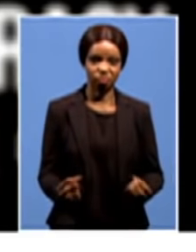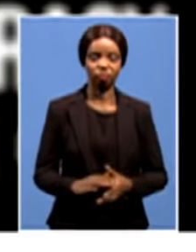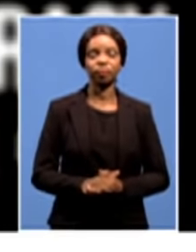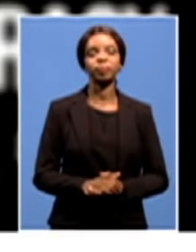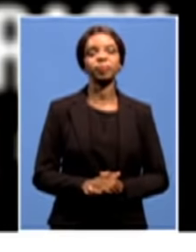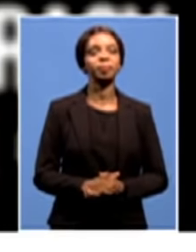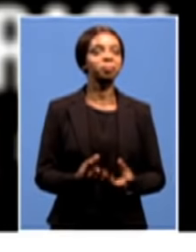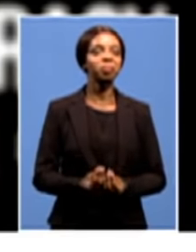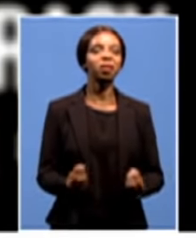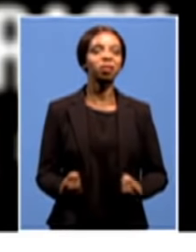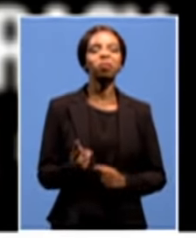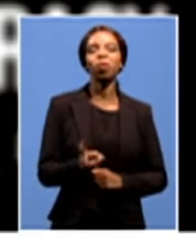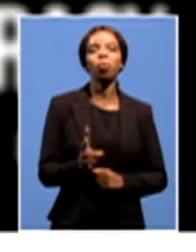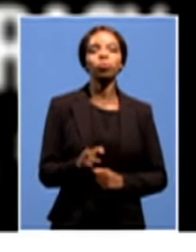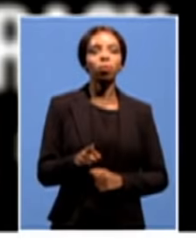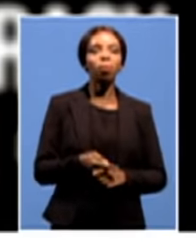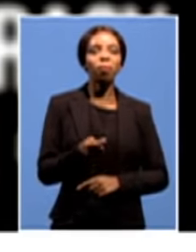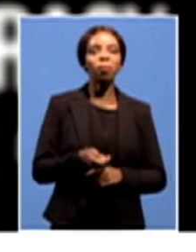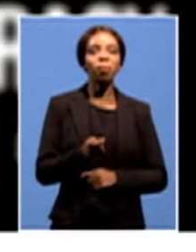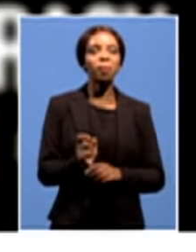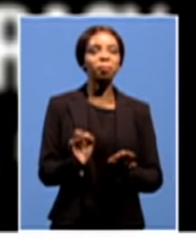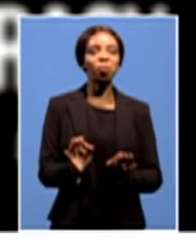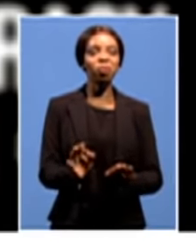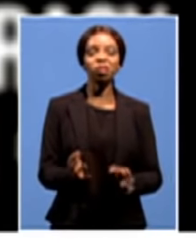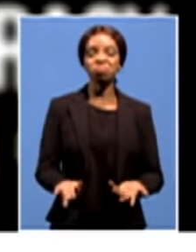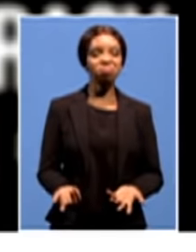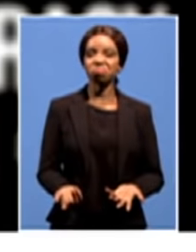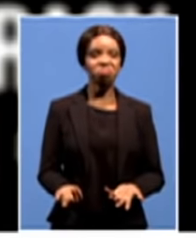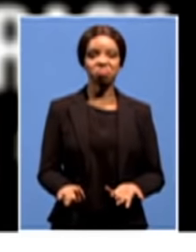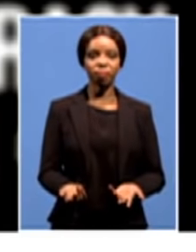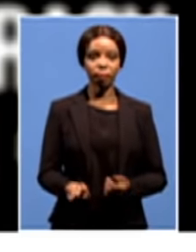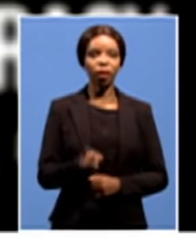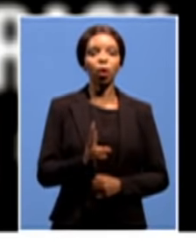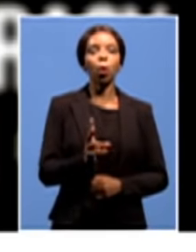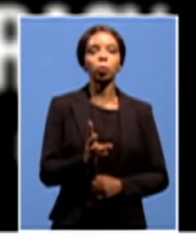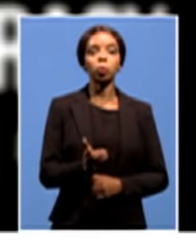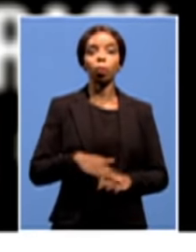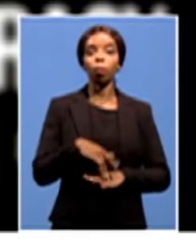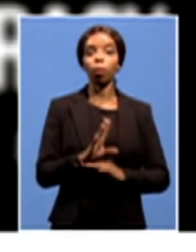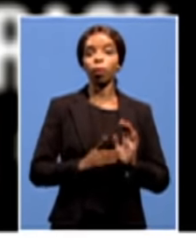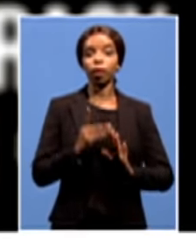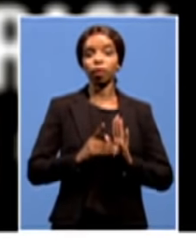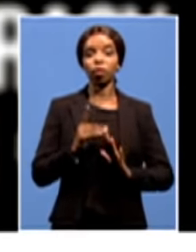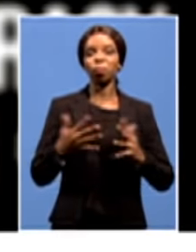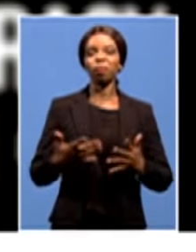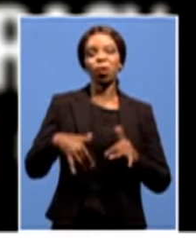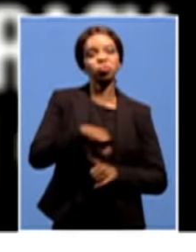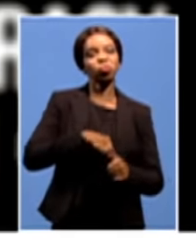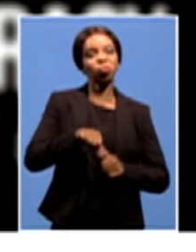kids could go there and get fed properly, and also for development and